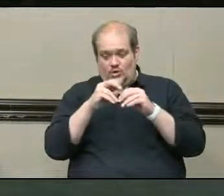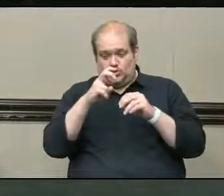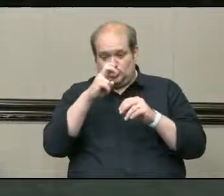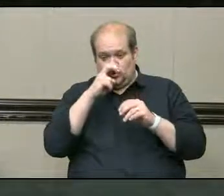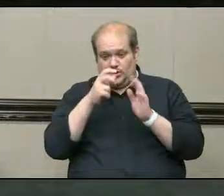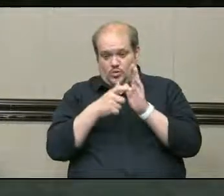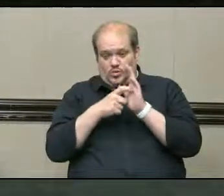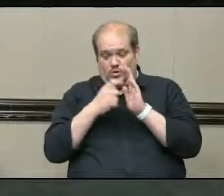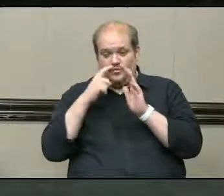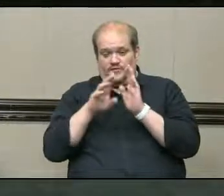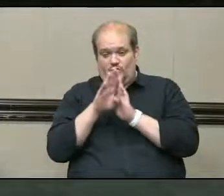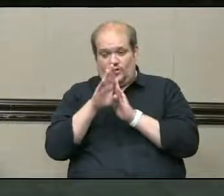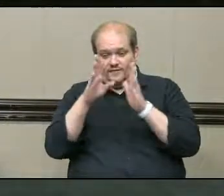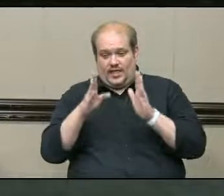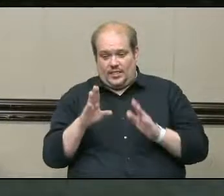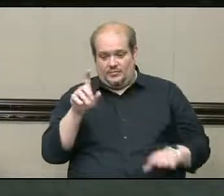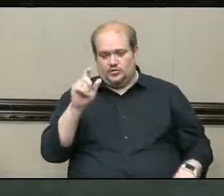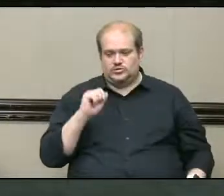for developments?